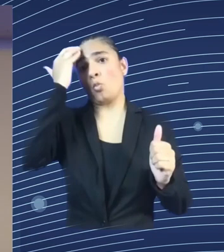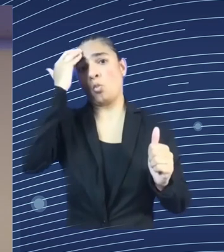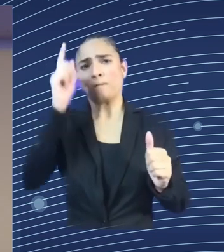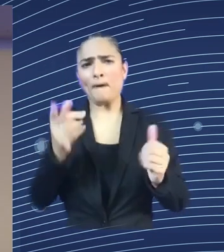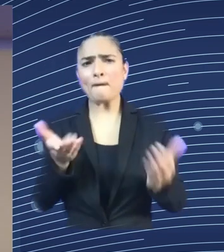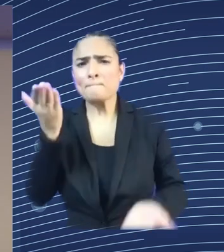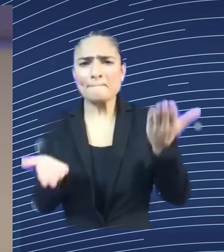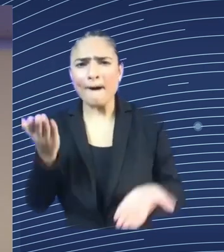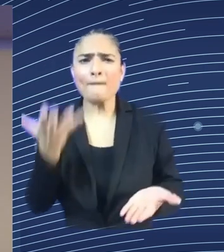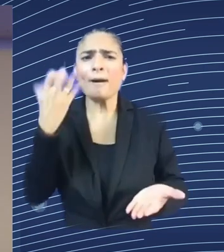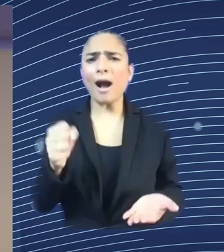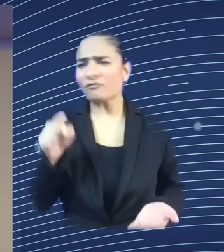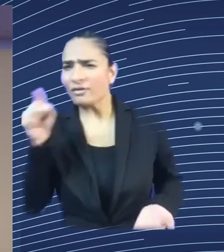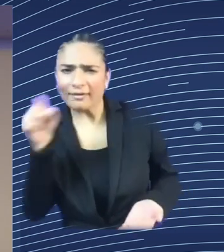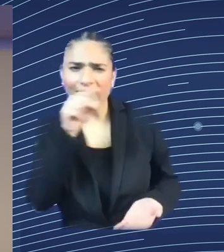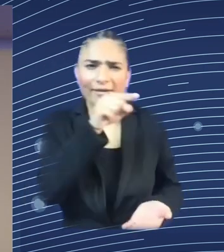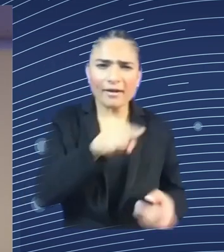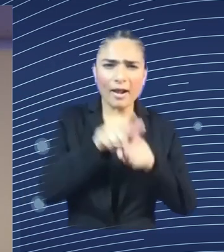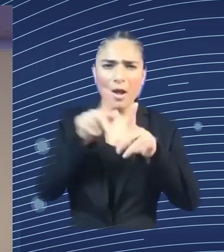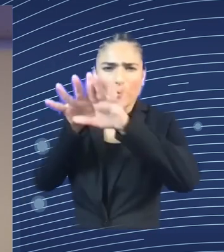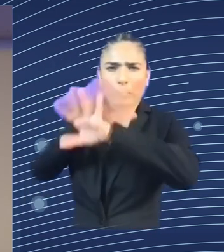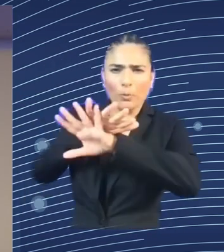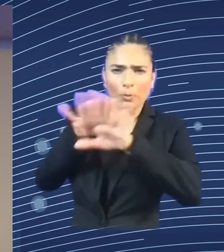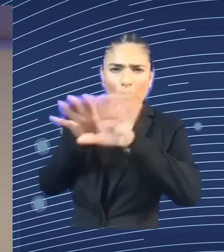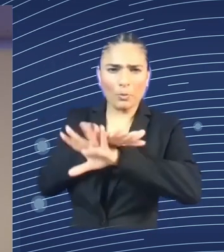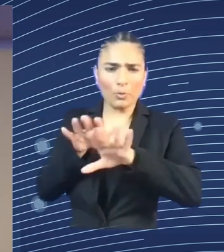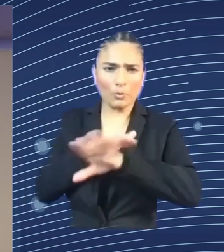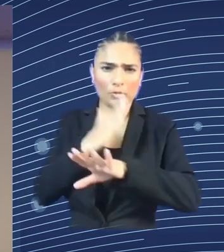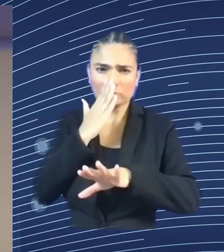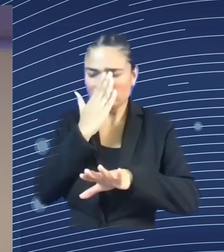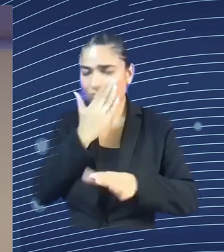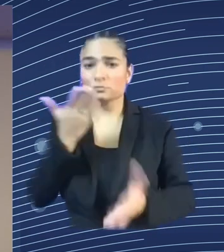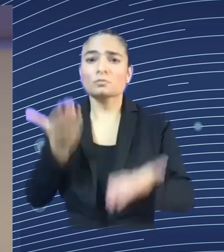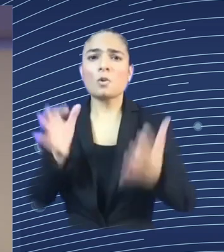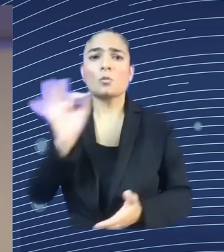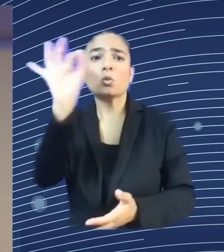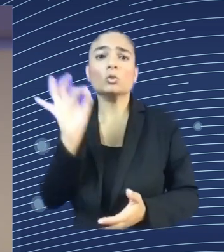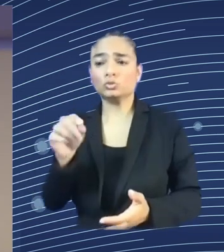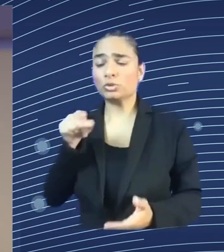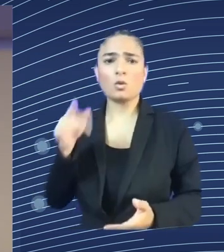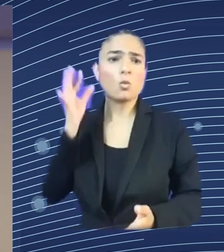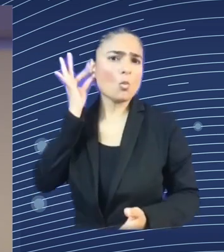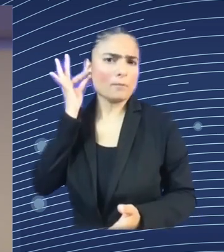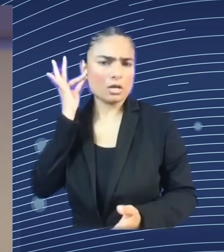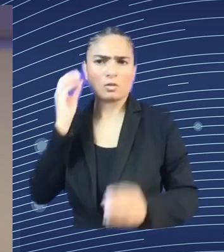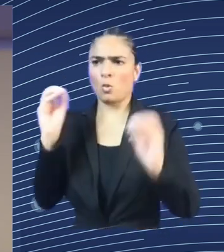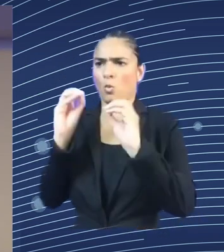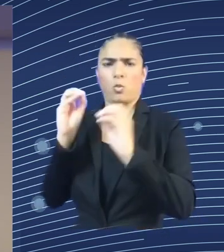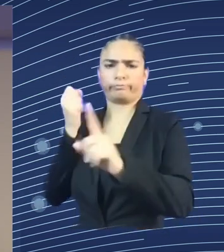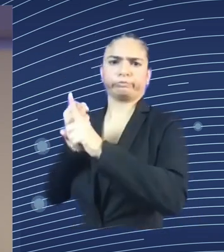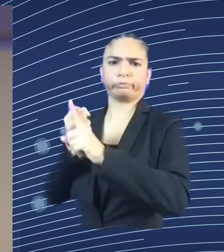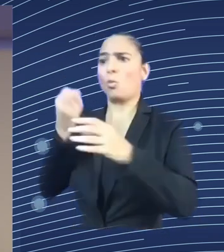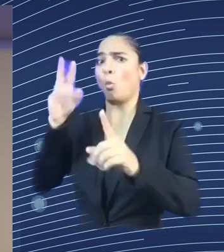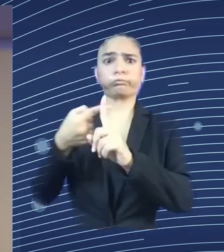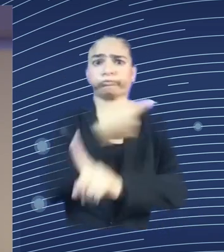So in that situation, it's the police officer subjectively saying this is yes or this is no. And here there's